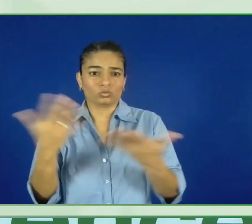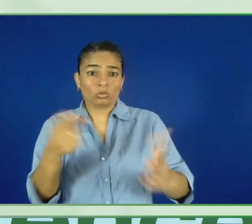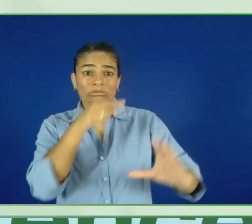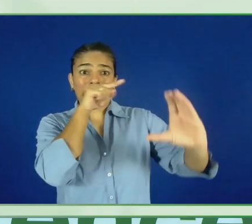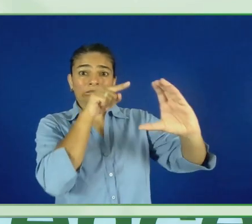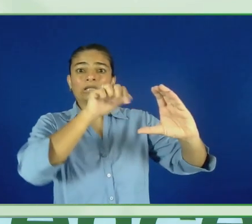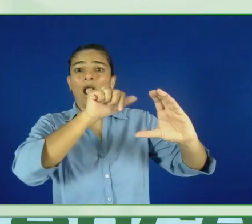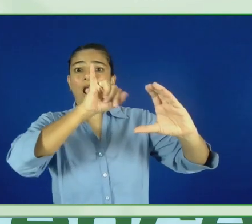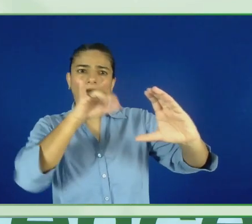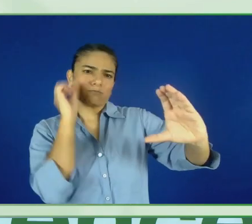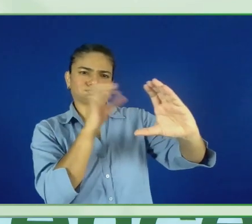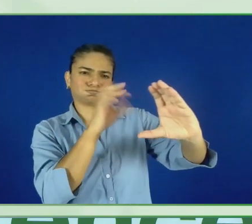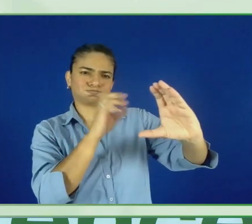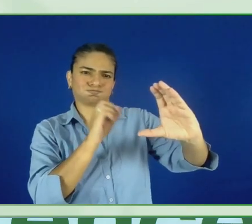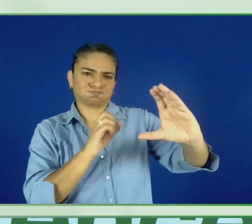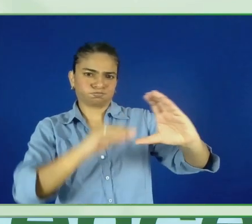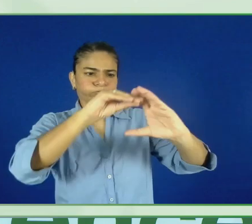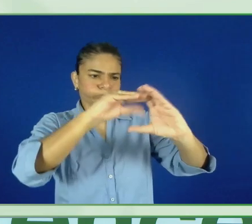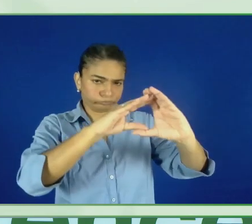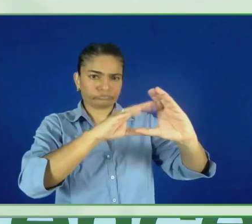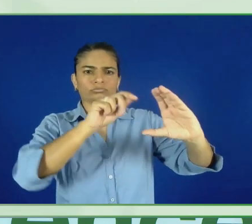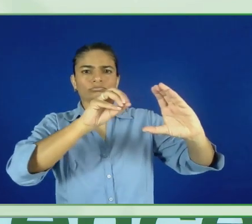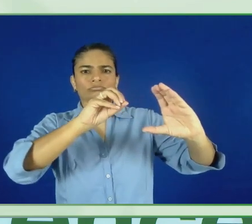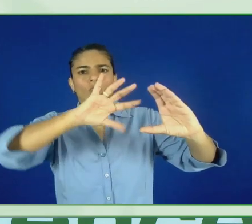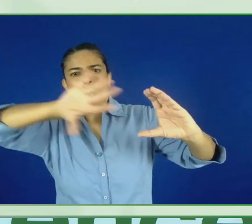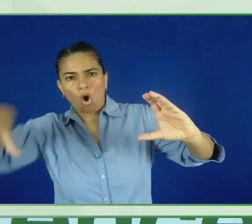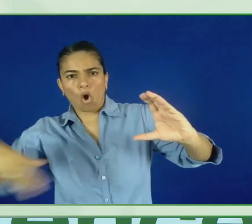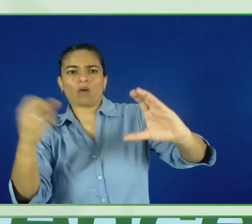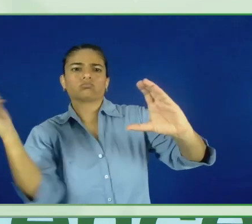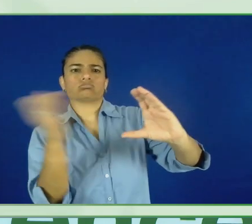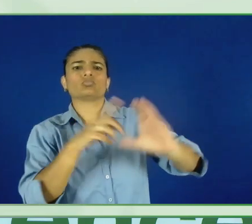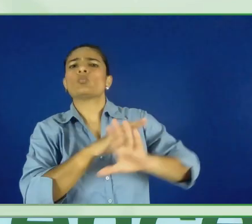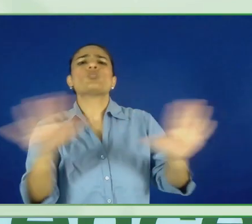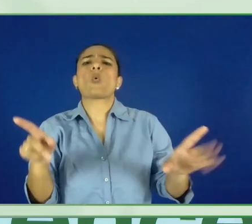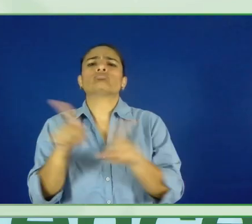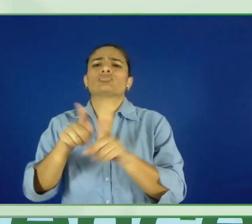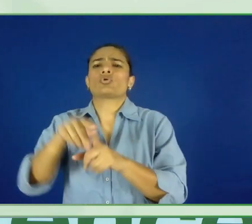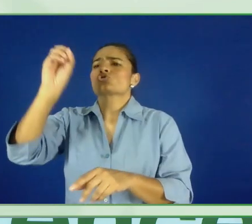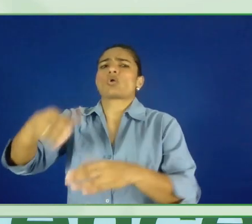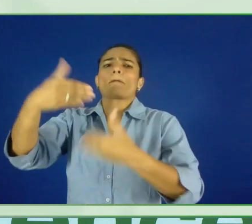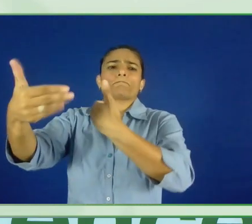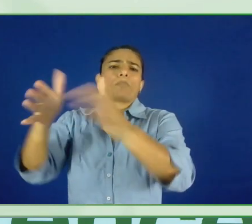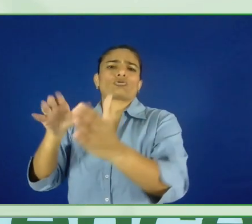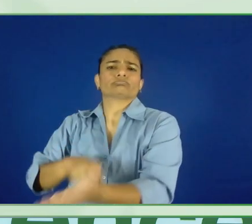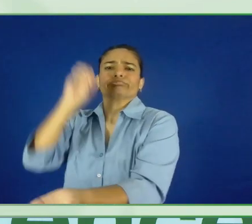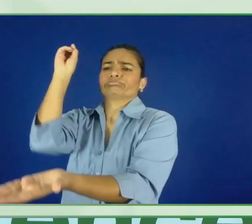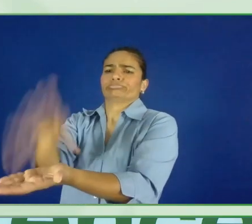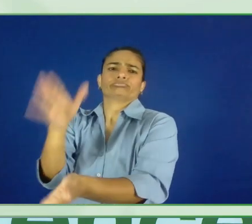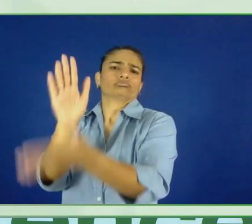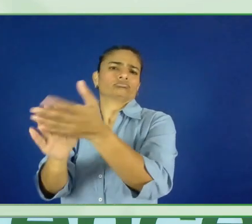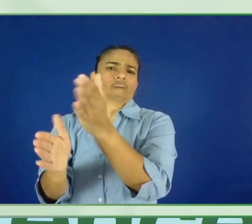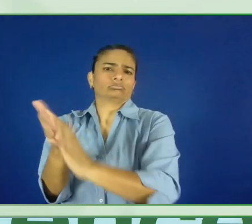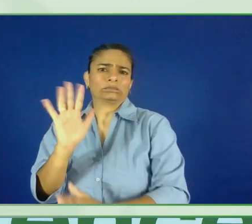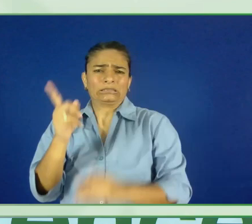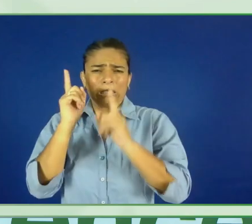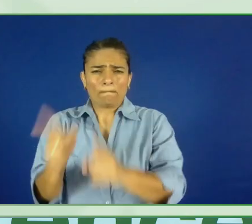drop this everything into Dropbox and then it works. And this needs a lot of planning and a lot of efforts. And actually, this journey